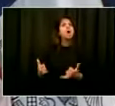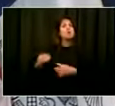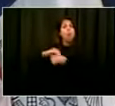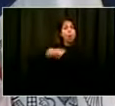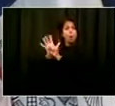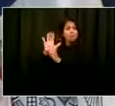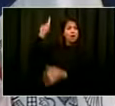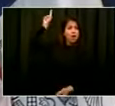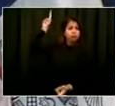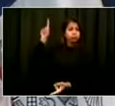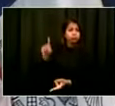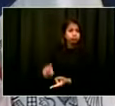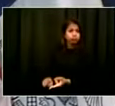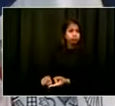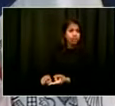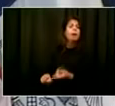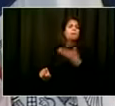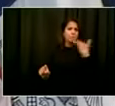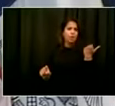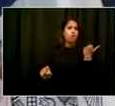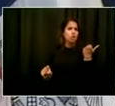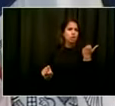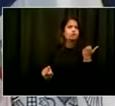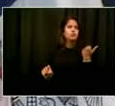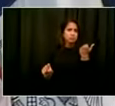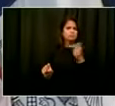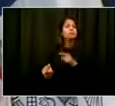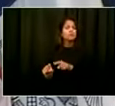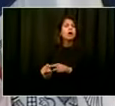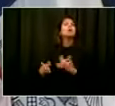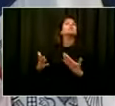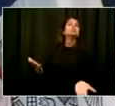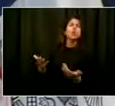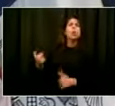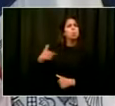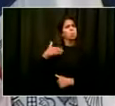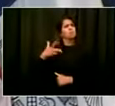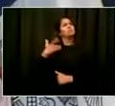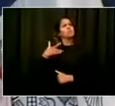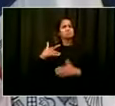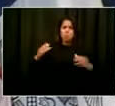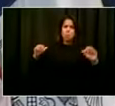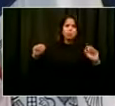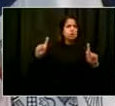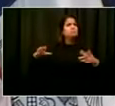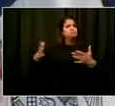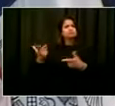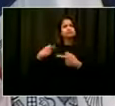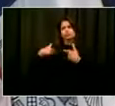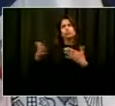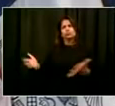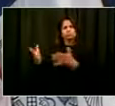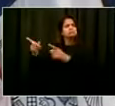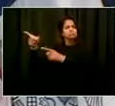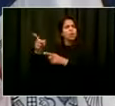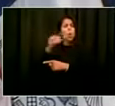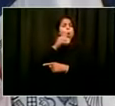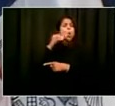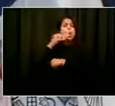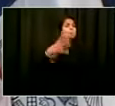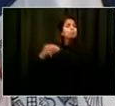and I think on that level, I don't expect to see a lot of changes in terms of going back to congregate shelter anytime soon.